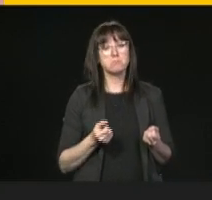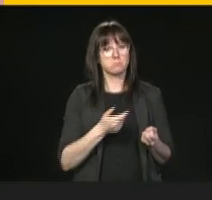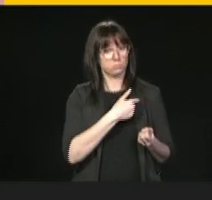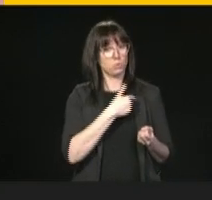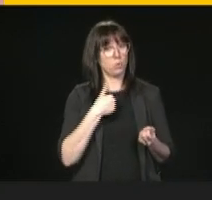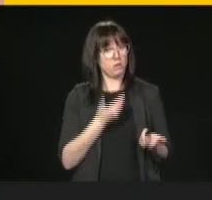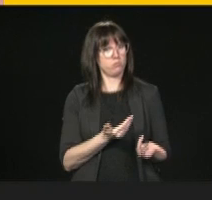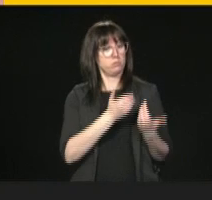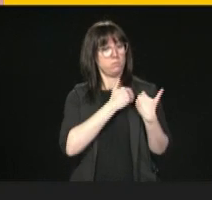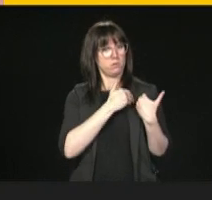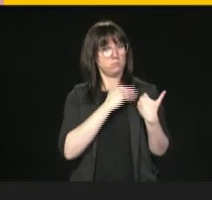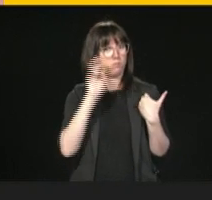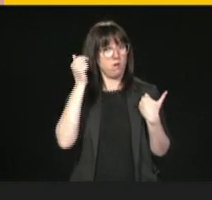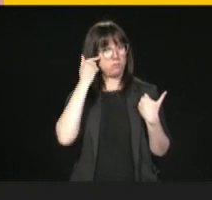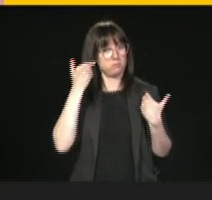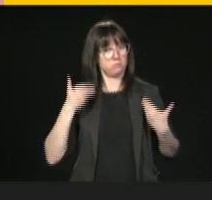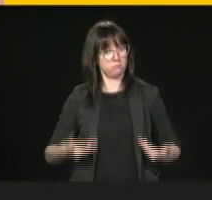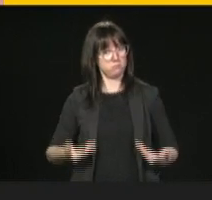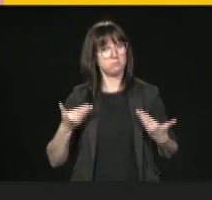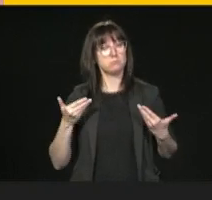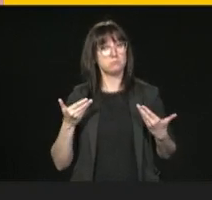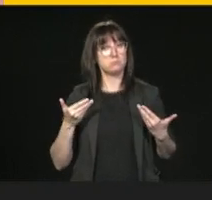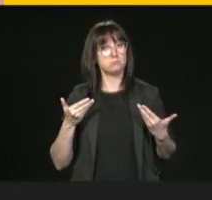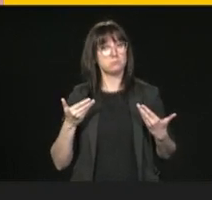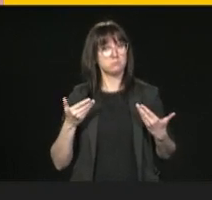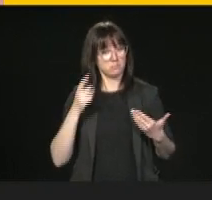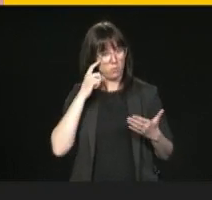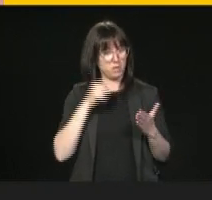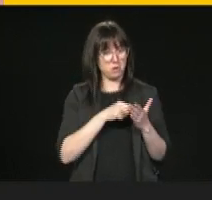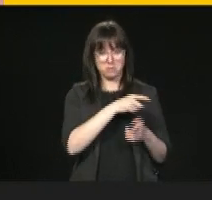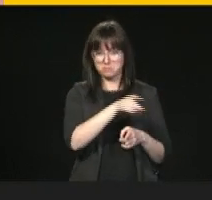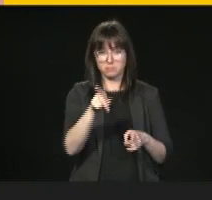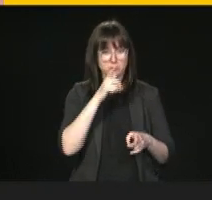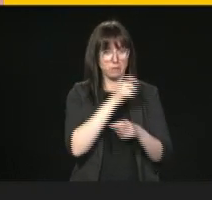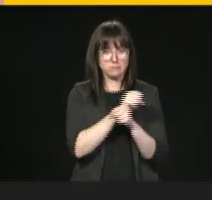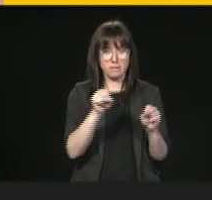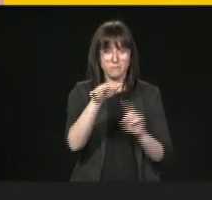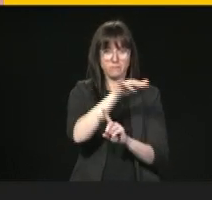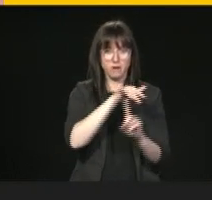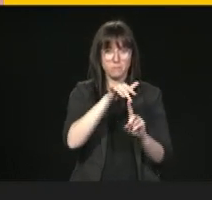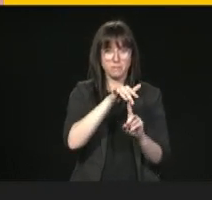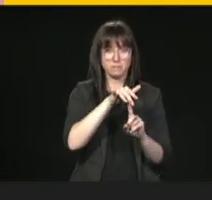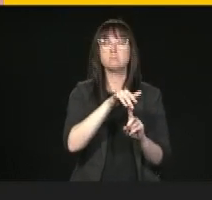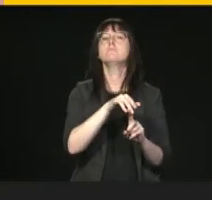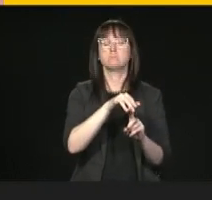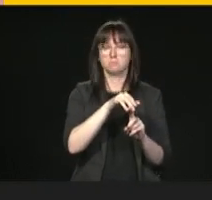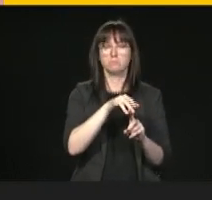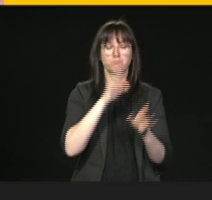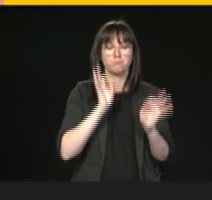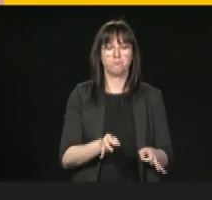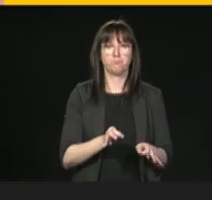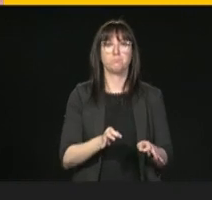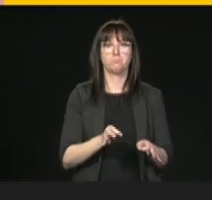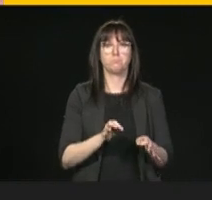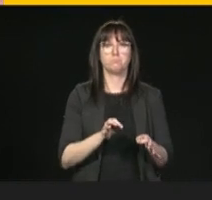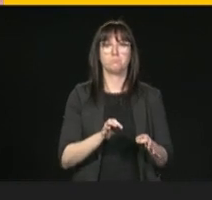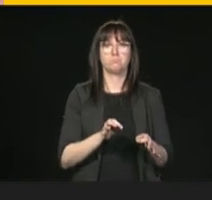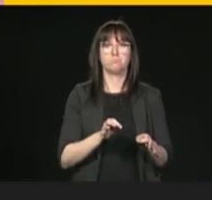when this happens, we have to react to protect the health and safety of our employees. So,